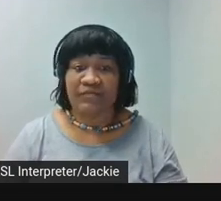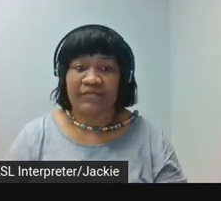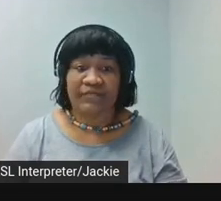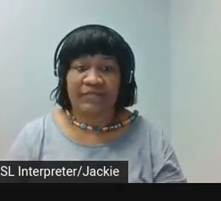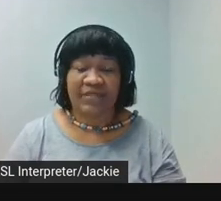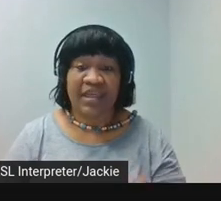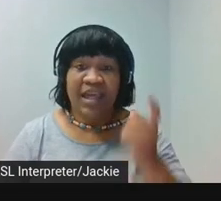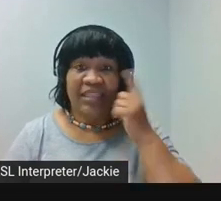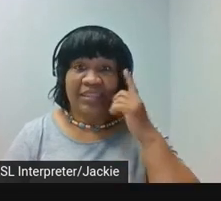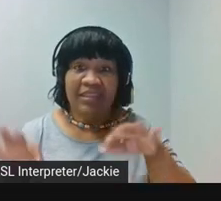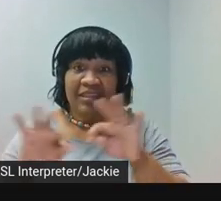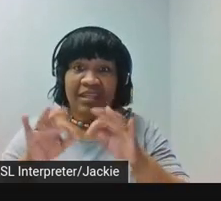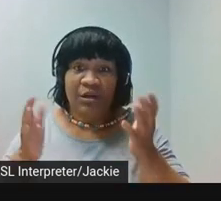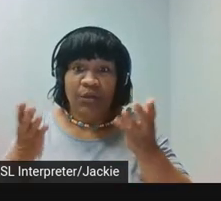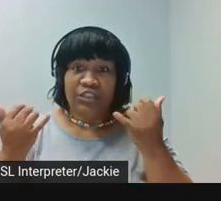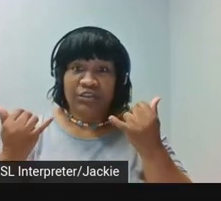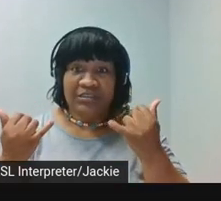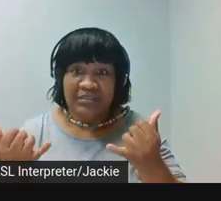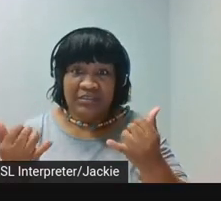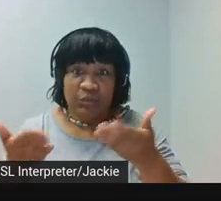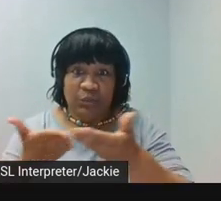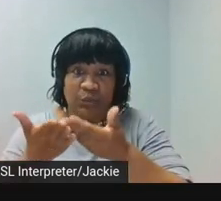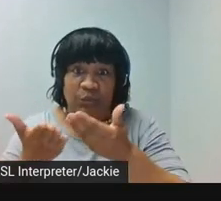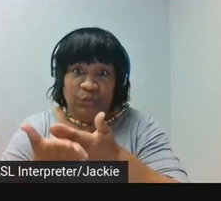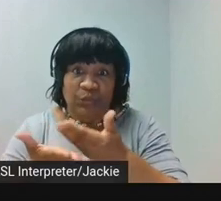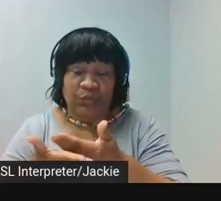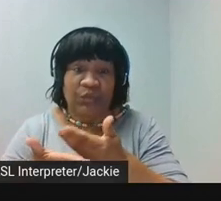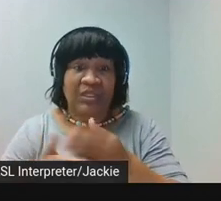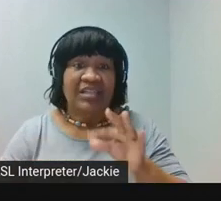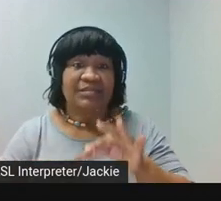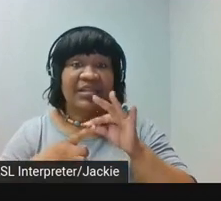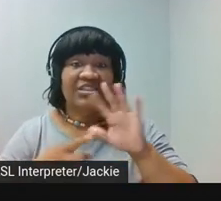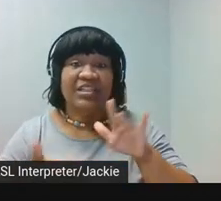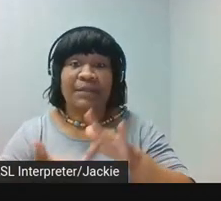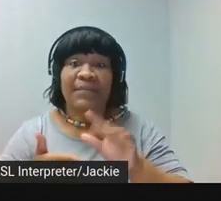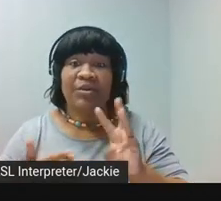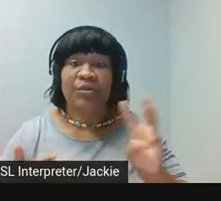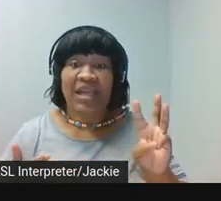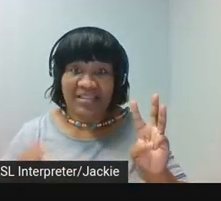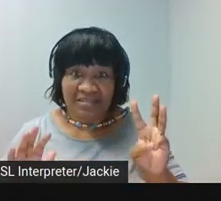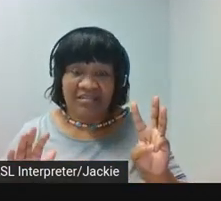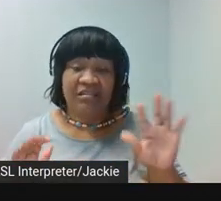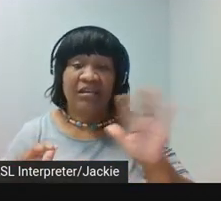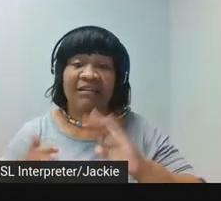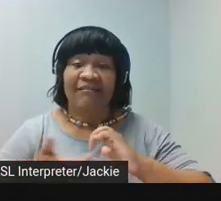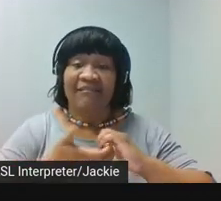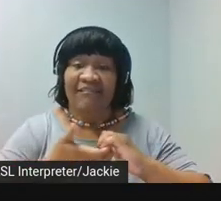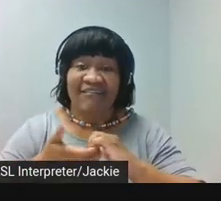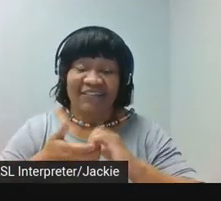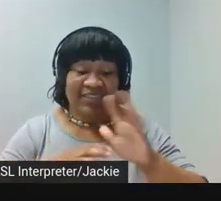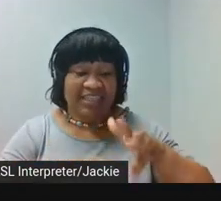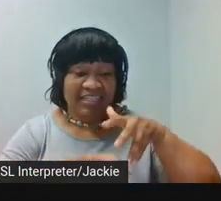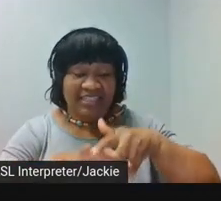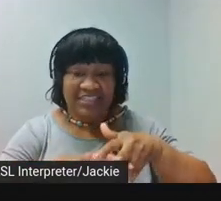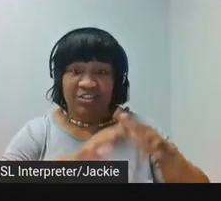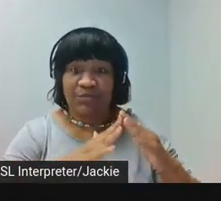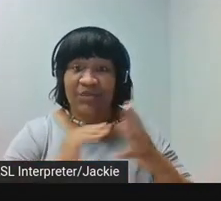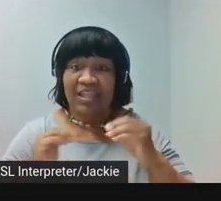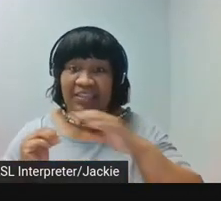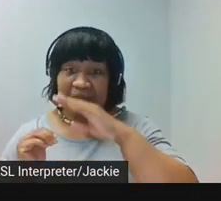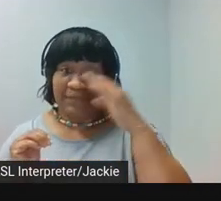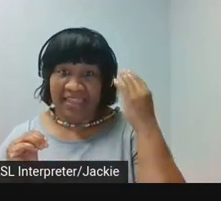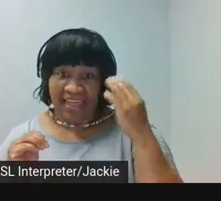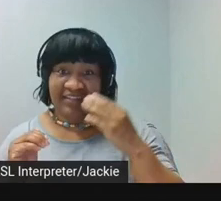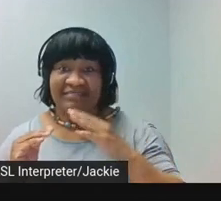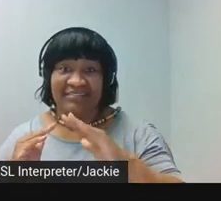I think what's new with the movement right now, especially in the Midwest, is the collaboration between indigenous communities and black communities. And